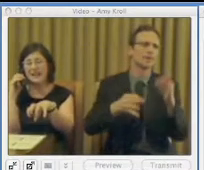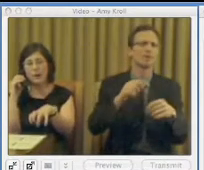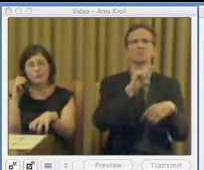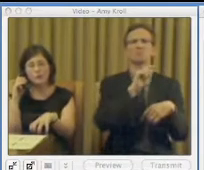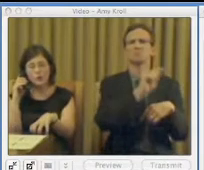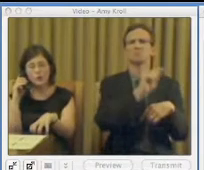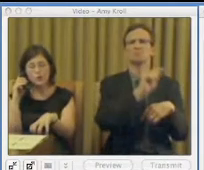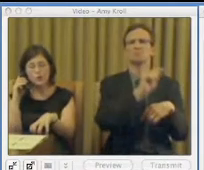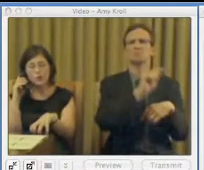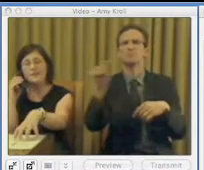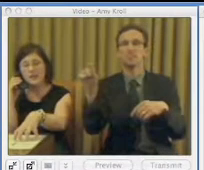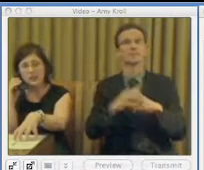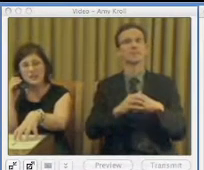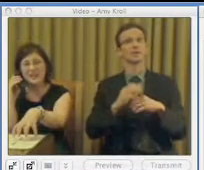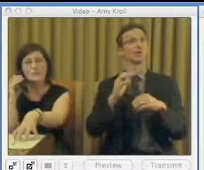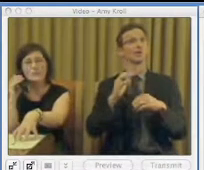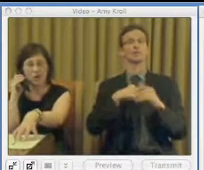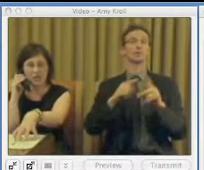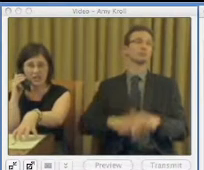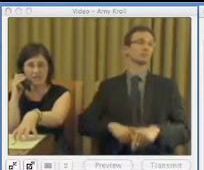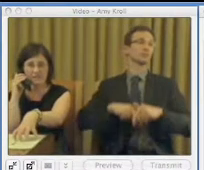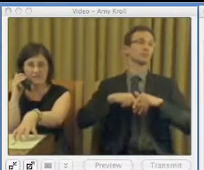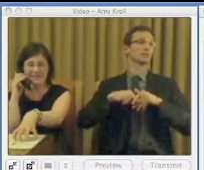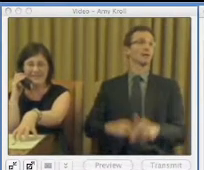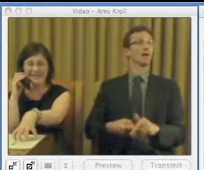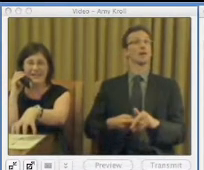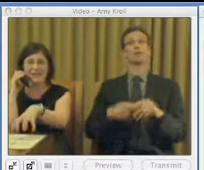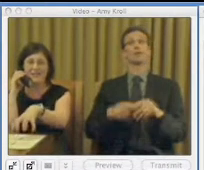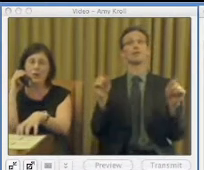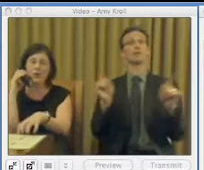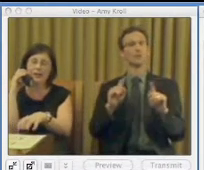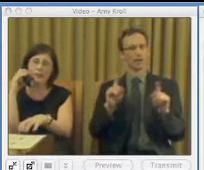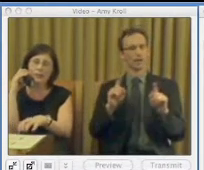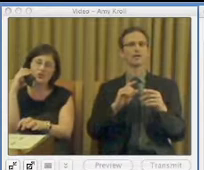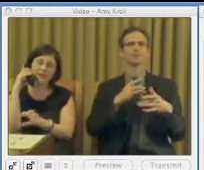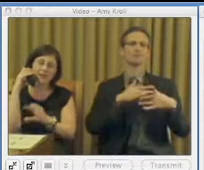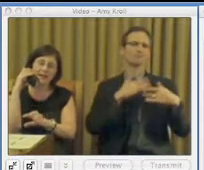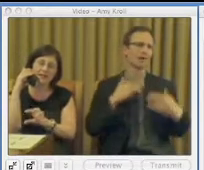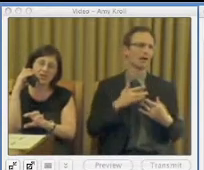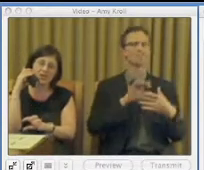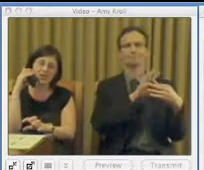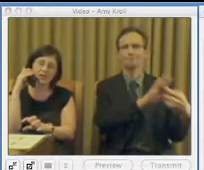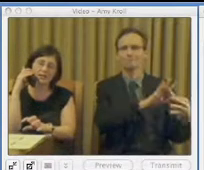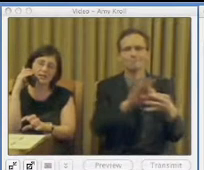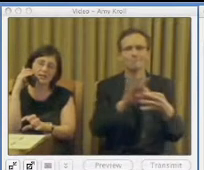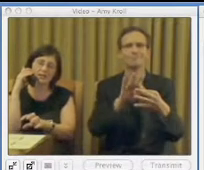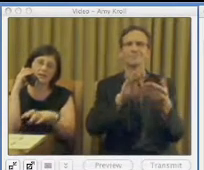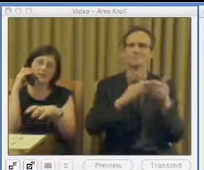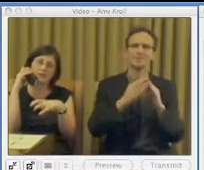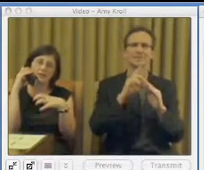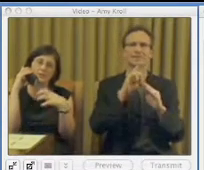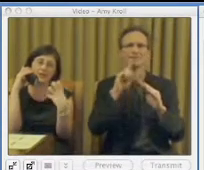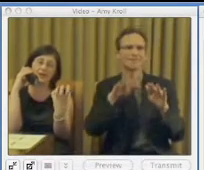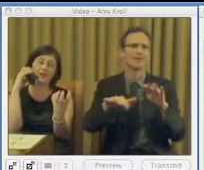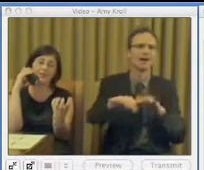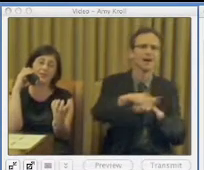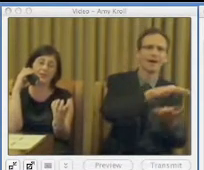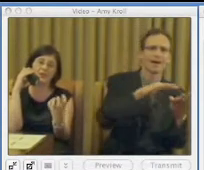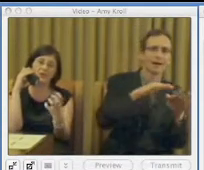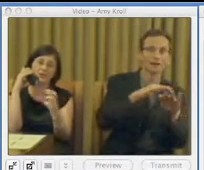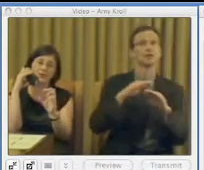our expertise, our roots are in the community. That's where we started. For spoken language interpreters, they